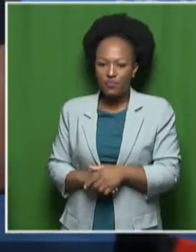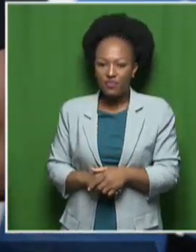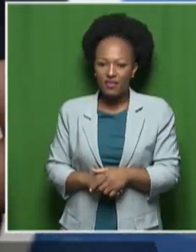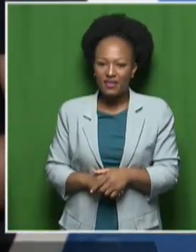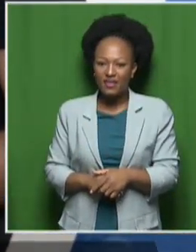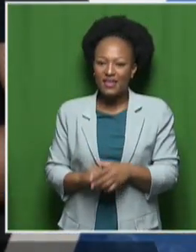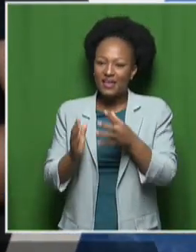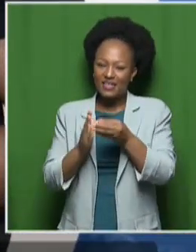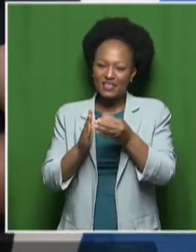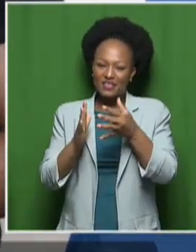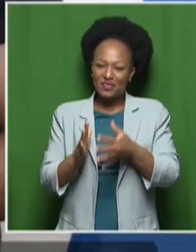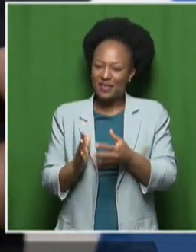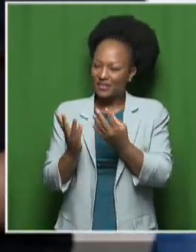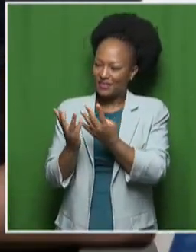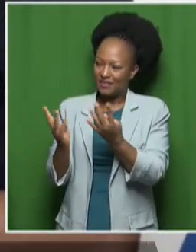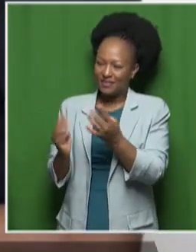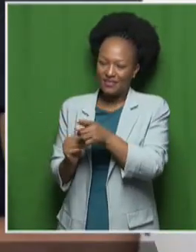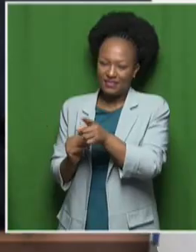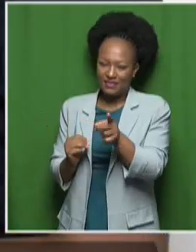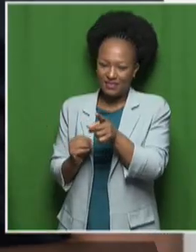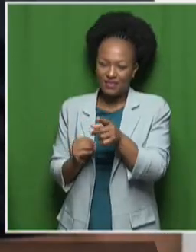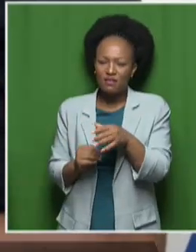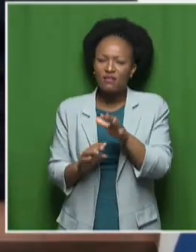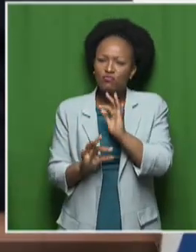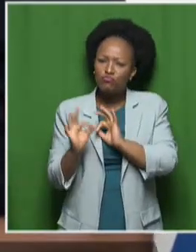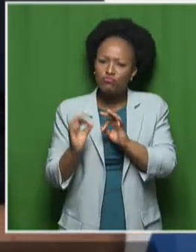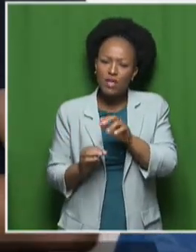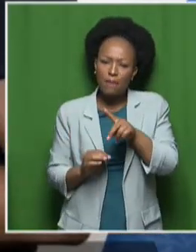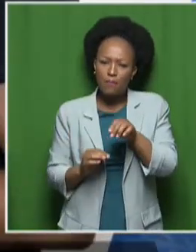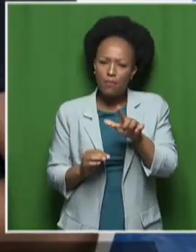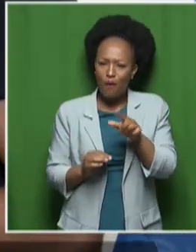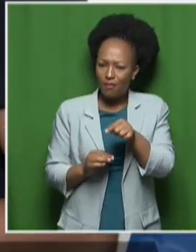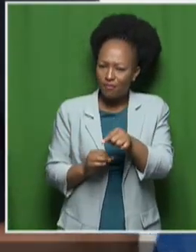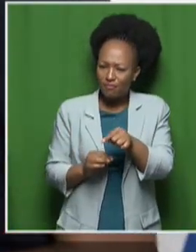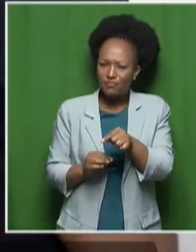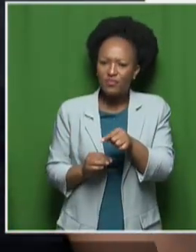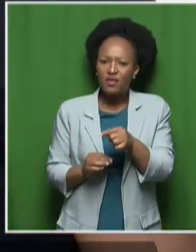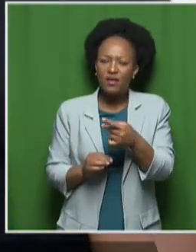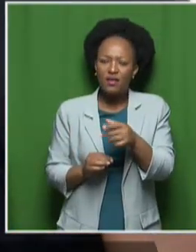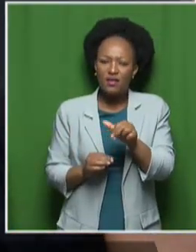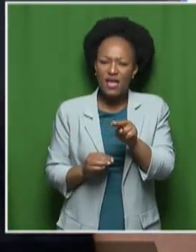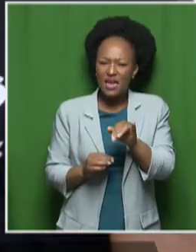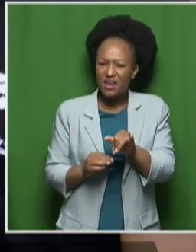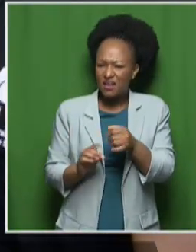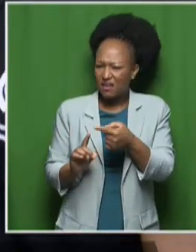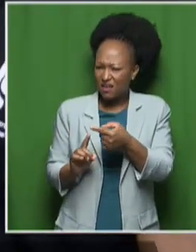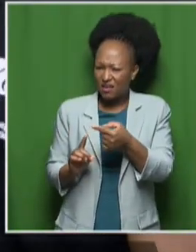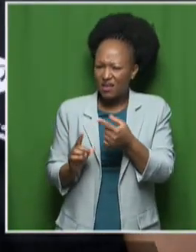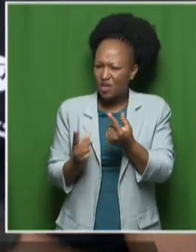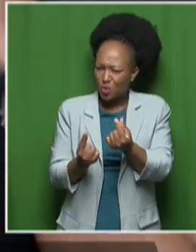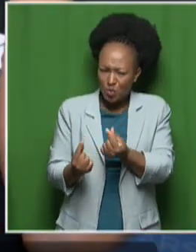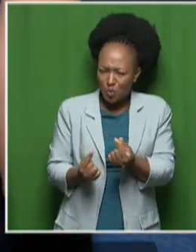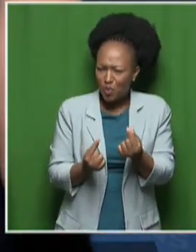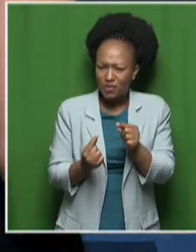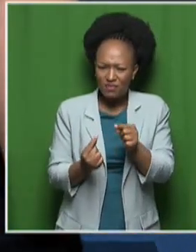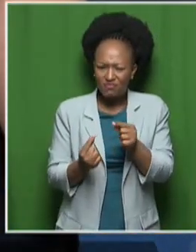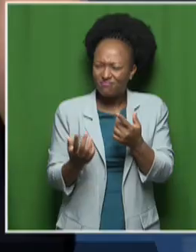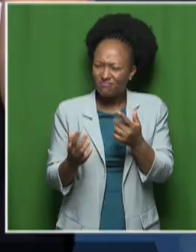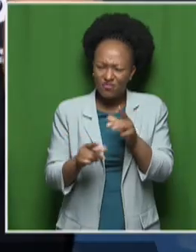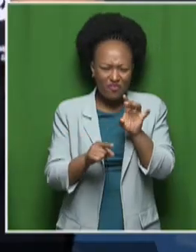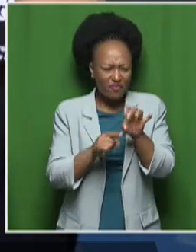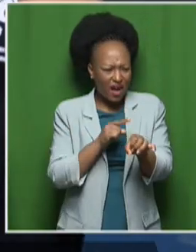the student side of things, the team. Talk to us, Paul and Henry and everybody. What did you do? What is it that